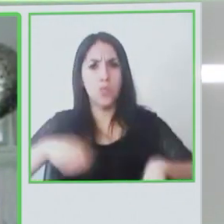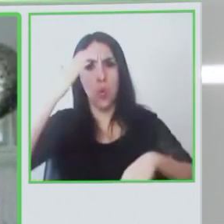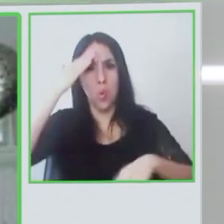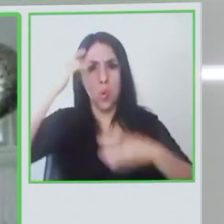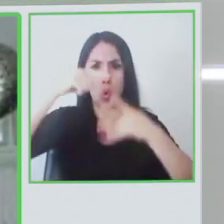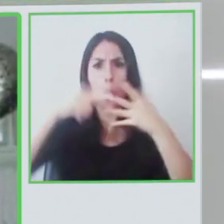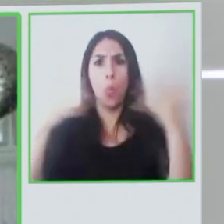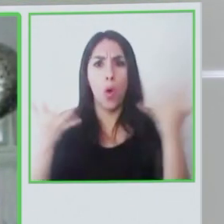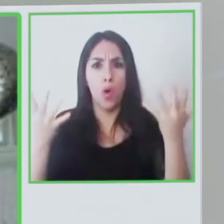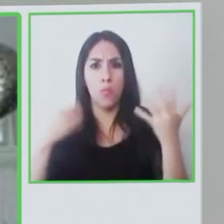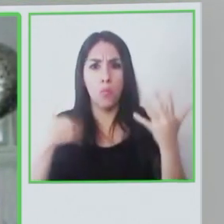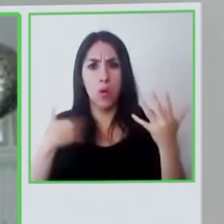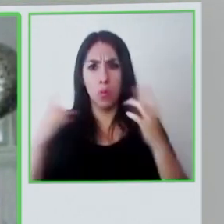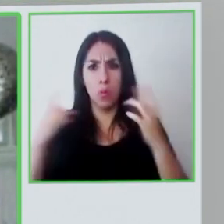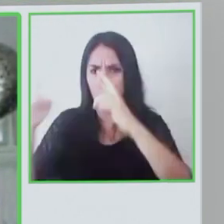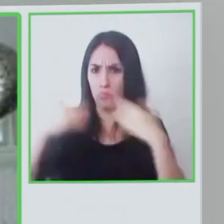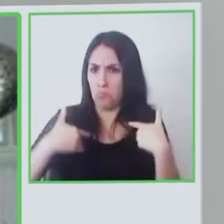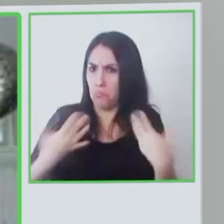deserve.